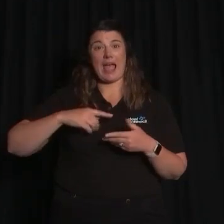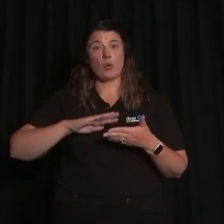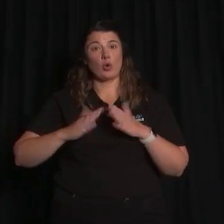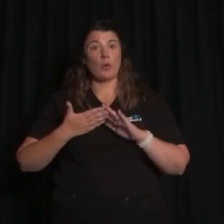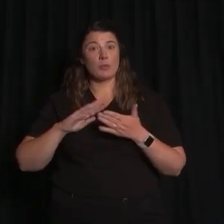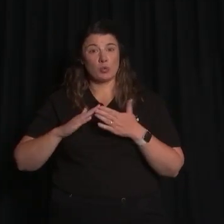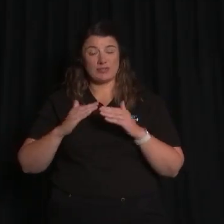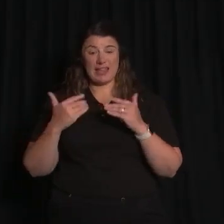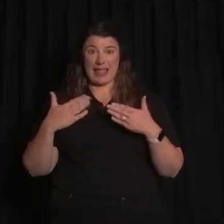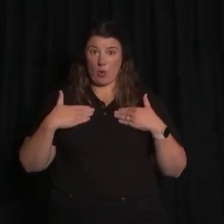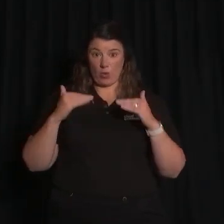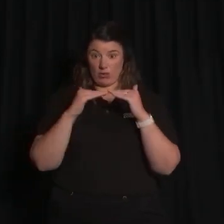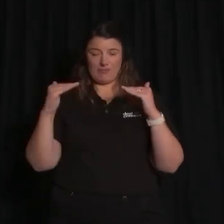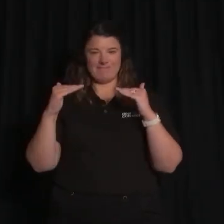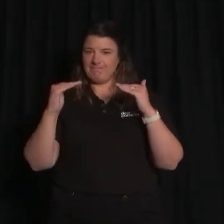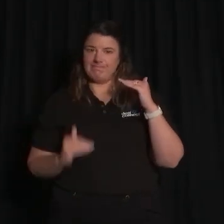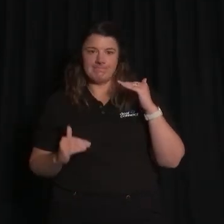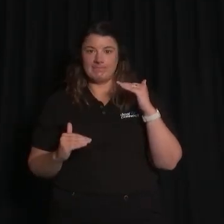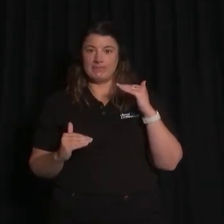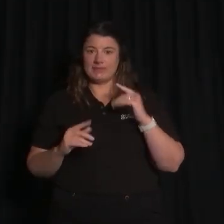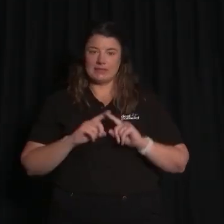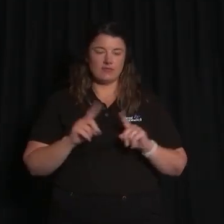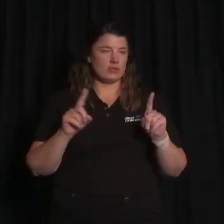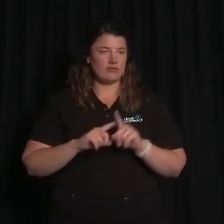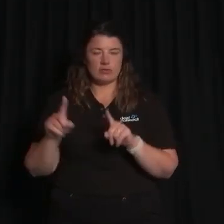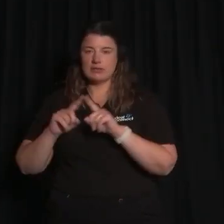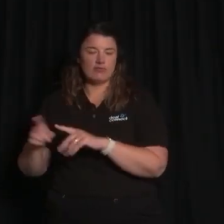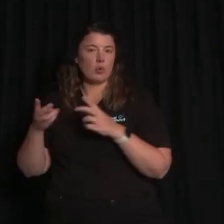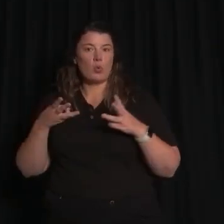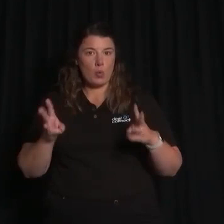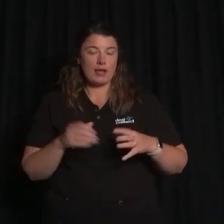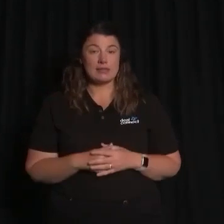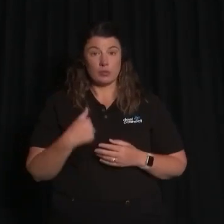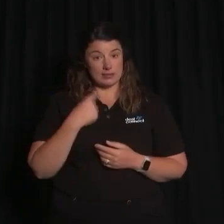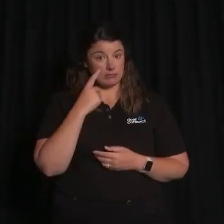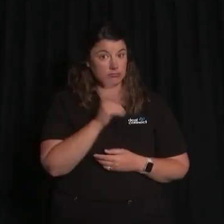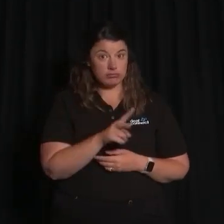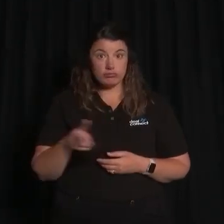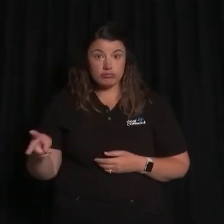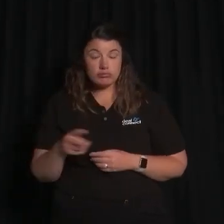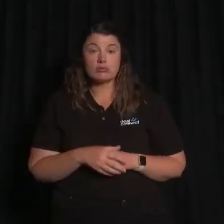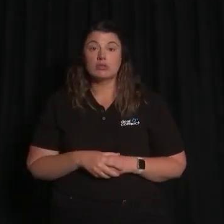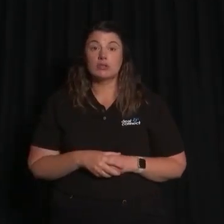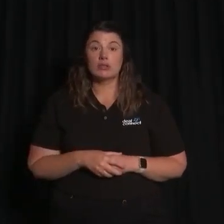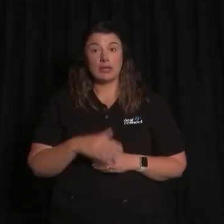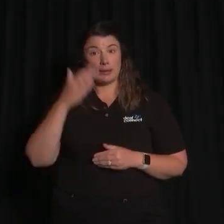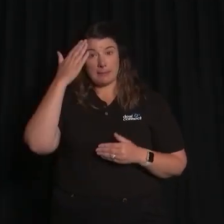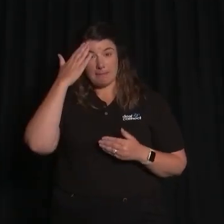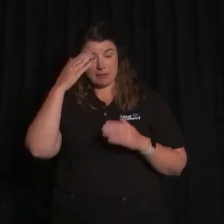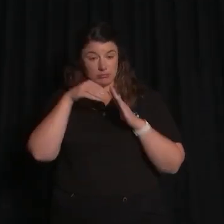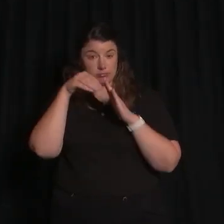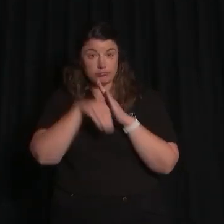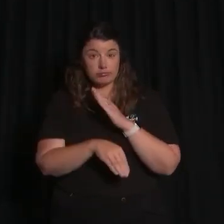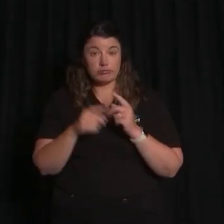health inequalities in a range of different ways. We see significantly higher rates of mental ill health,